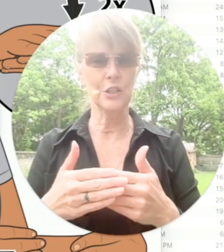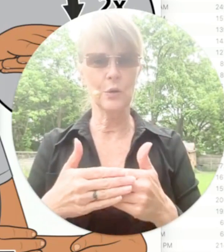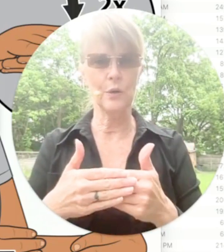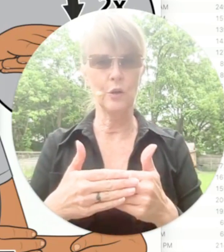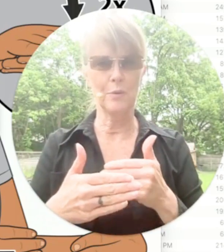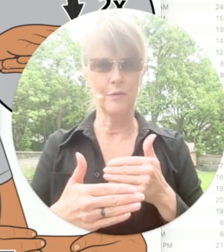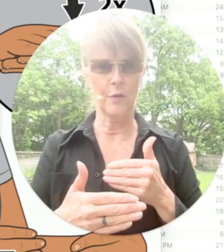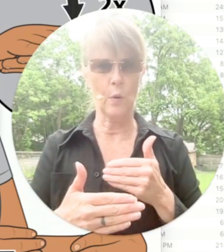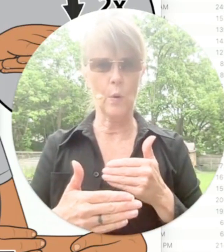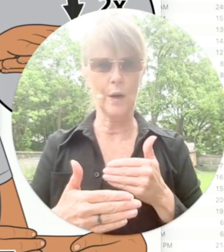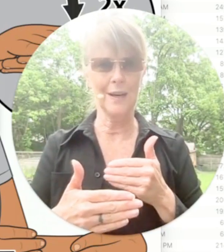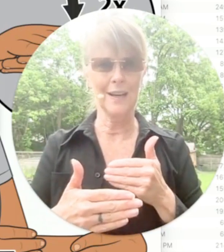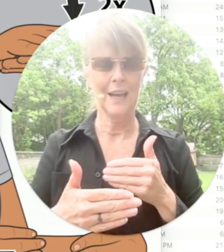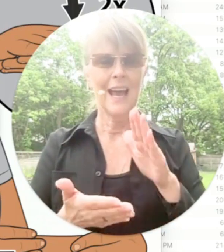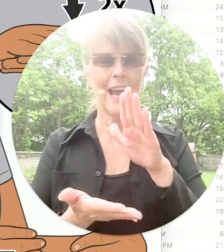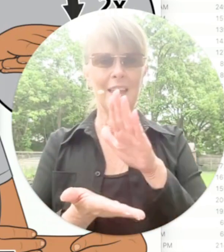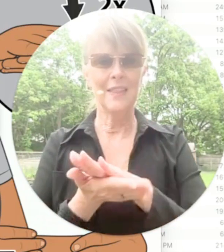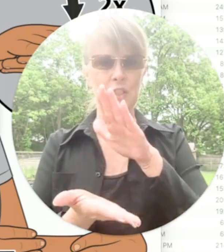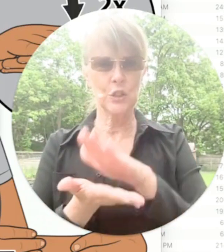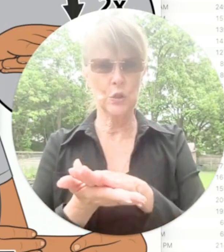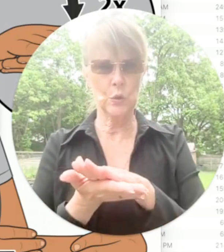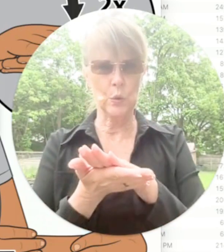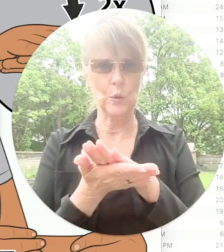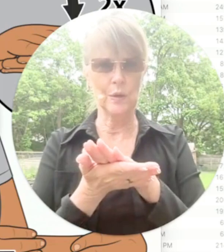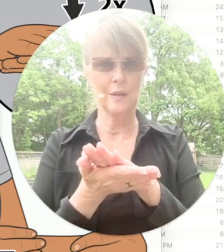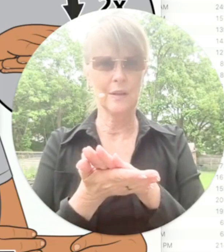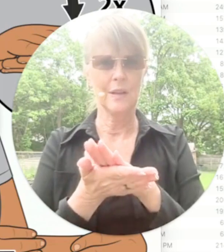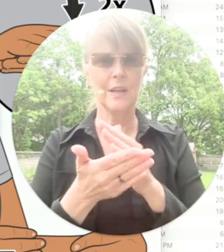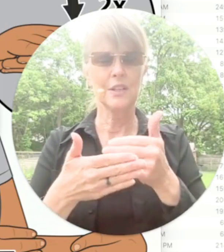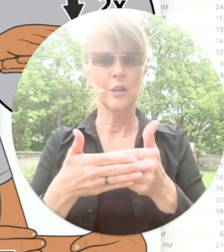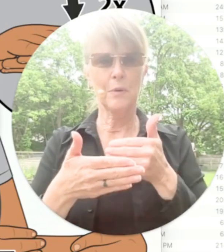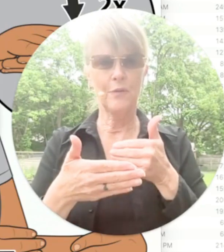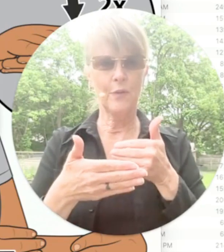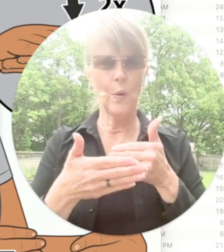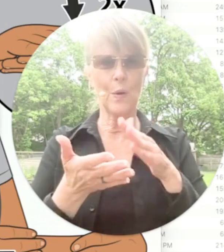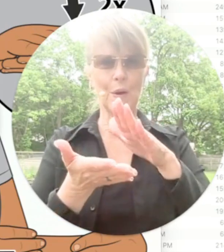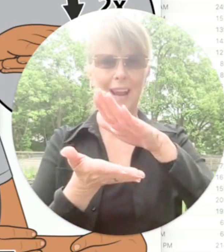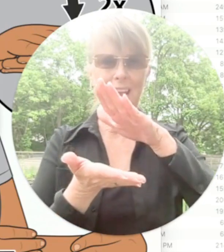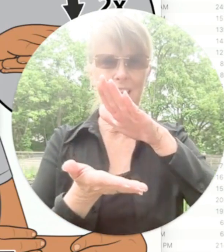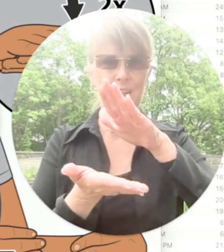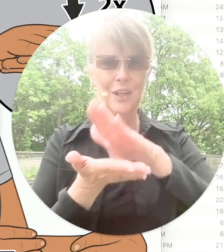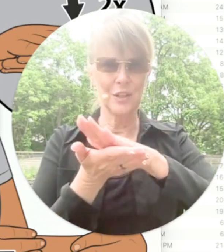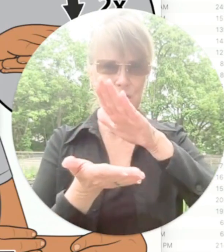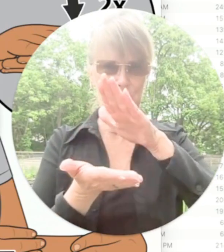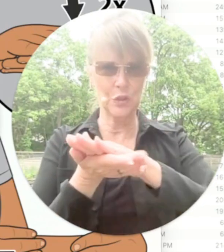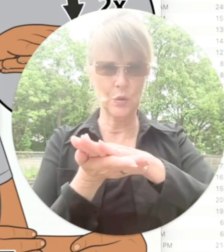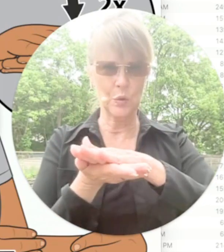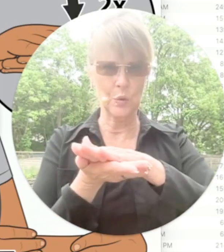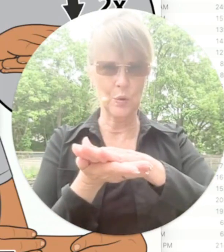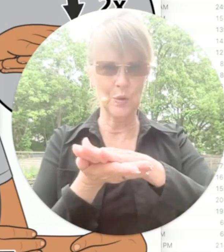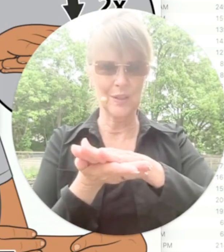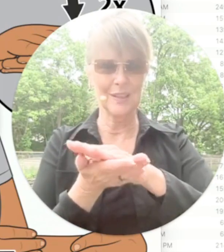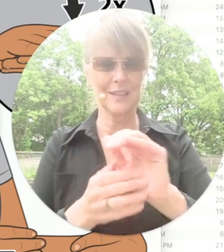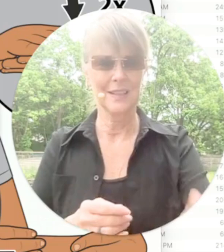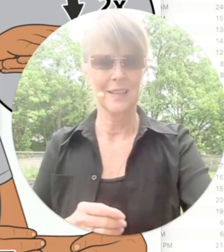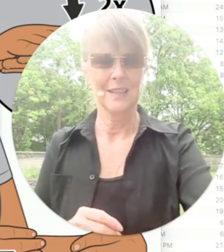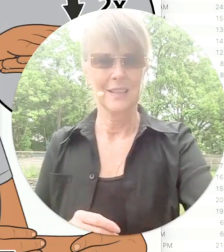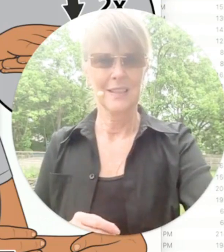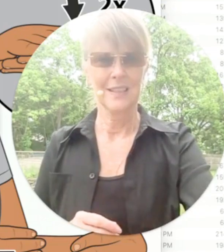is showing you before and then school. So before and school.